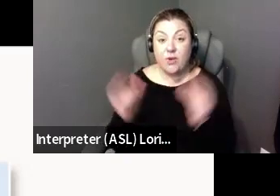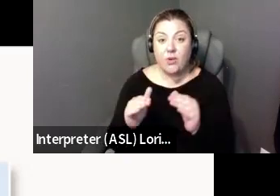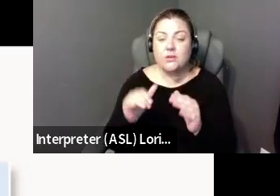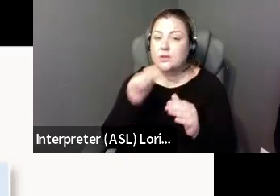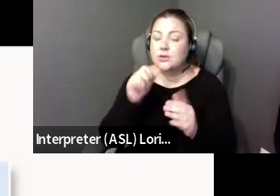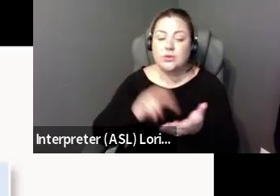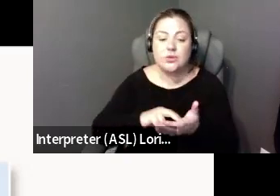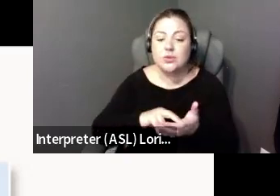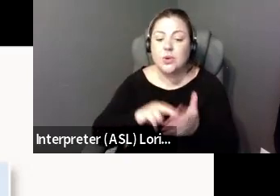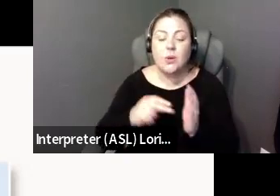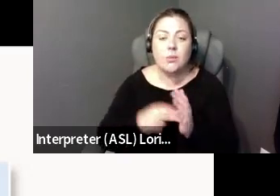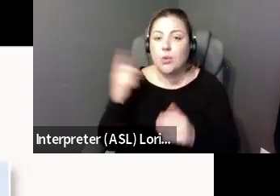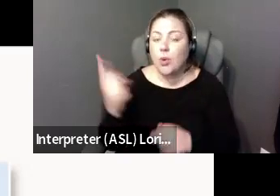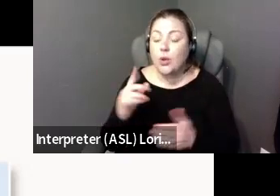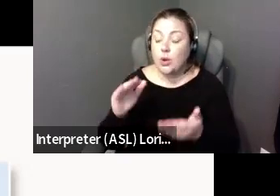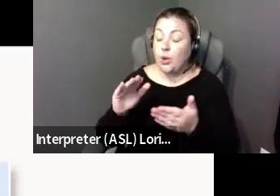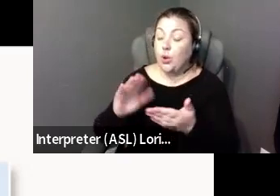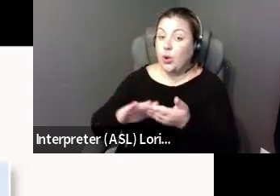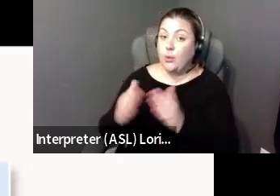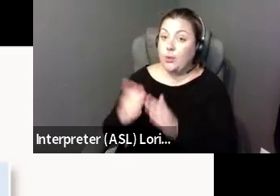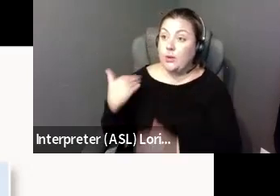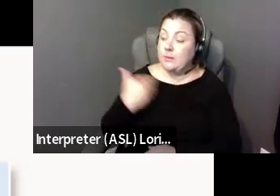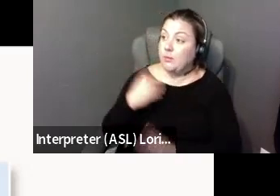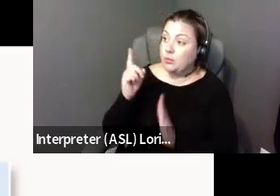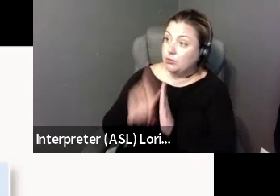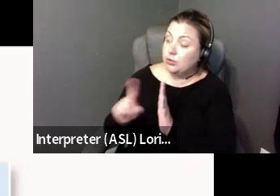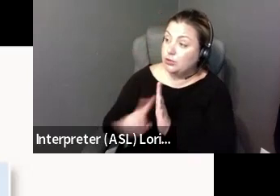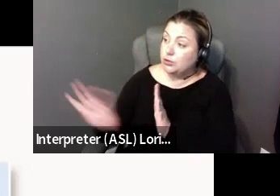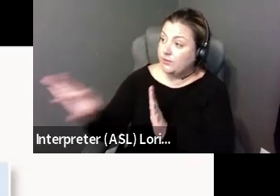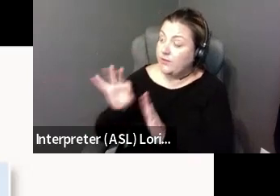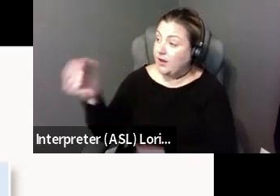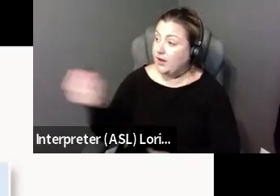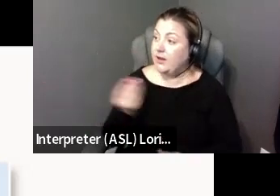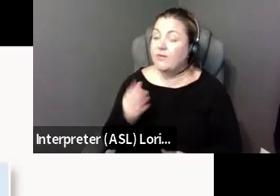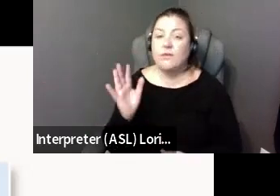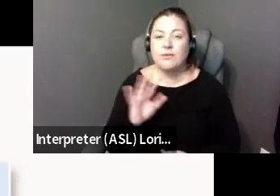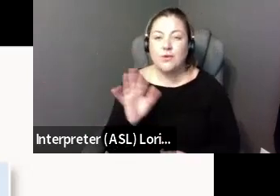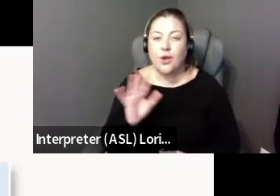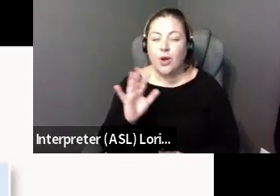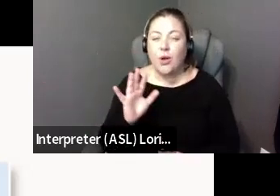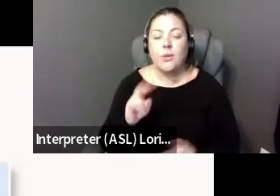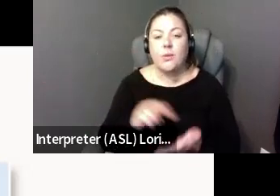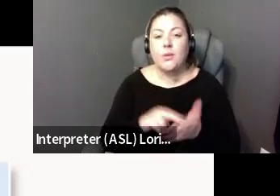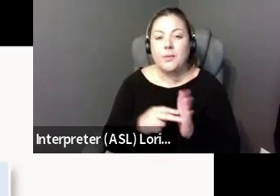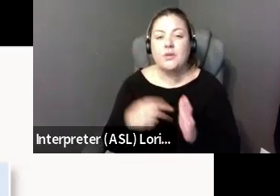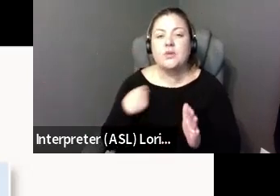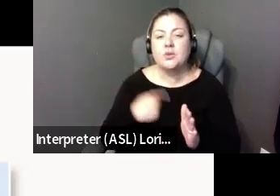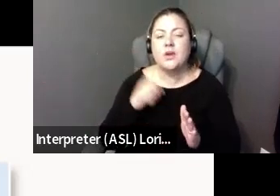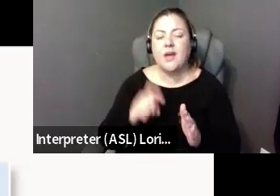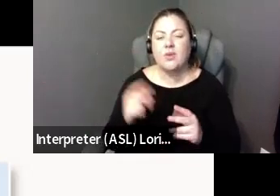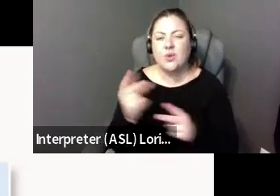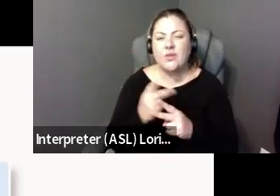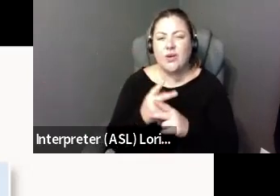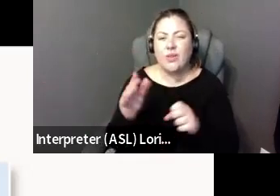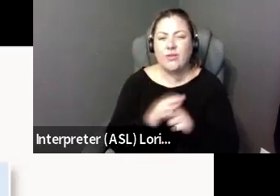in collecting the data or defining it, but also in thinking creatively about what data is not present in ways that we can still share a story